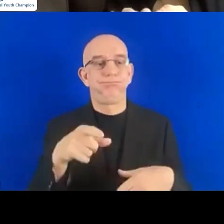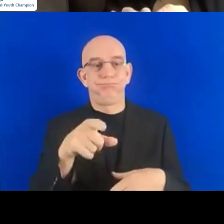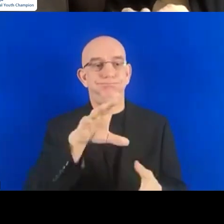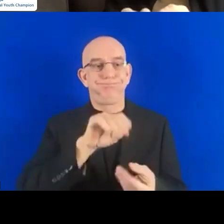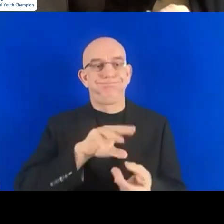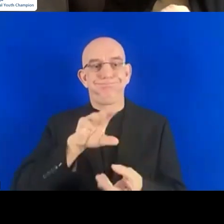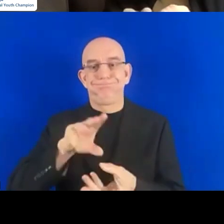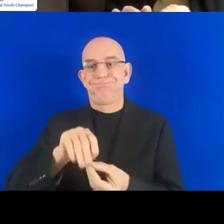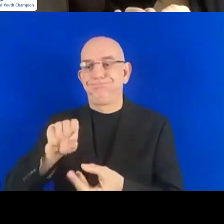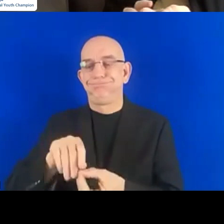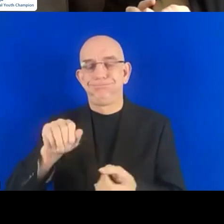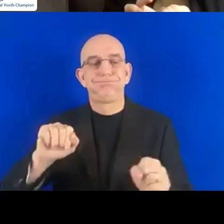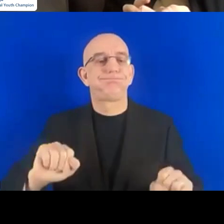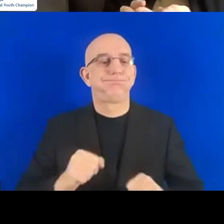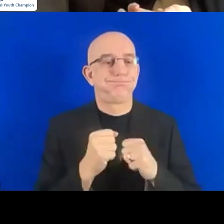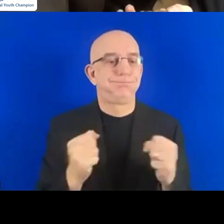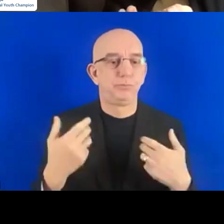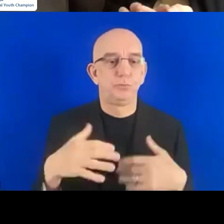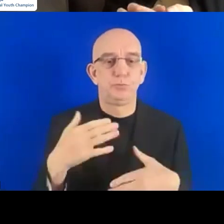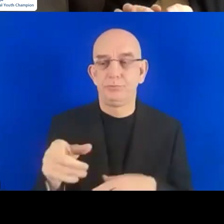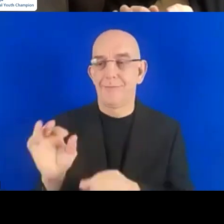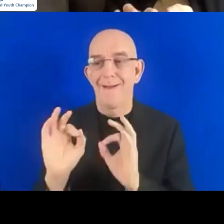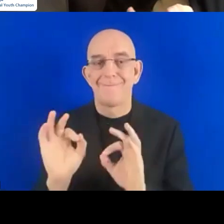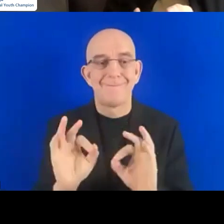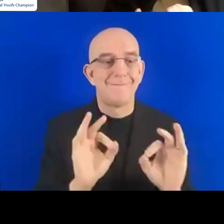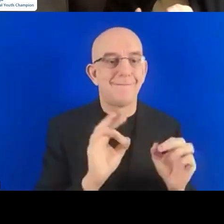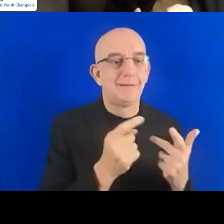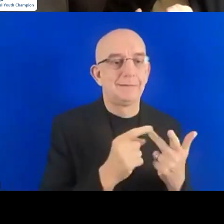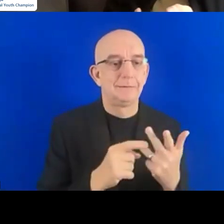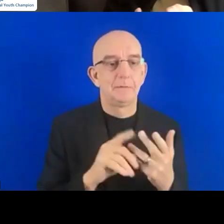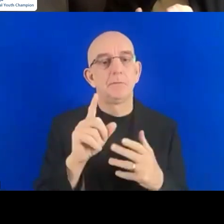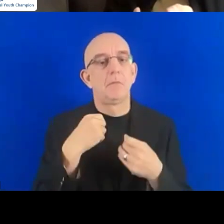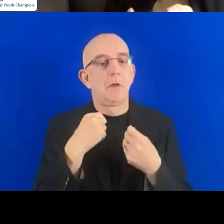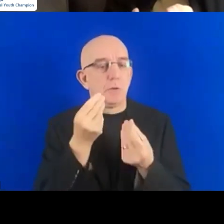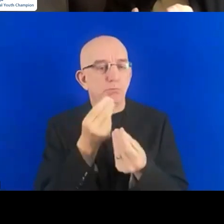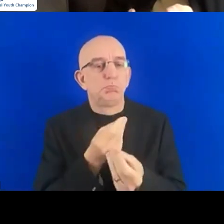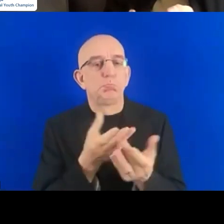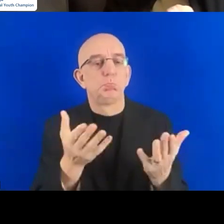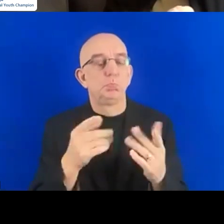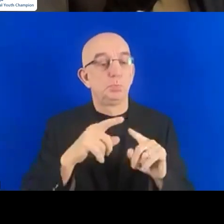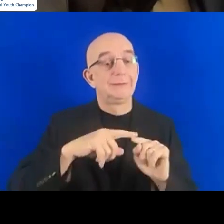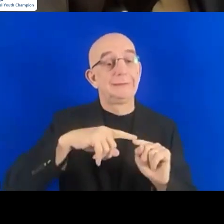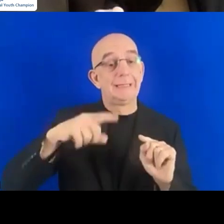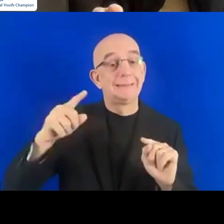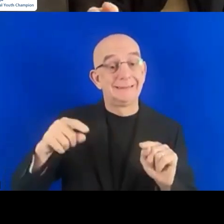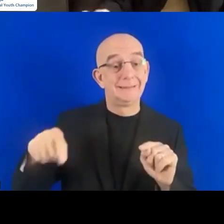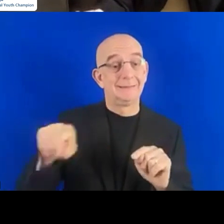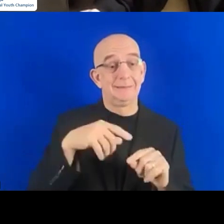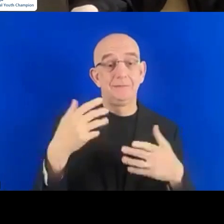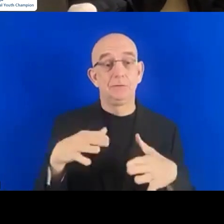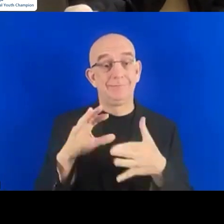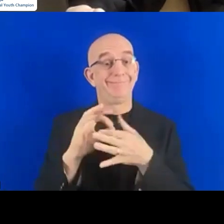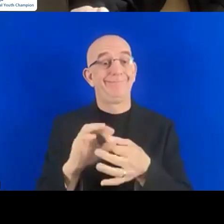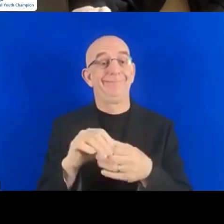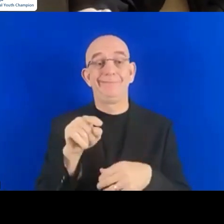of school pre-COVID. Do we have statistics after COVID? Have things got worse? Do we know that